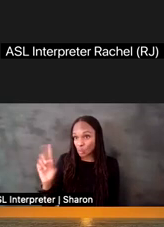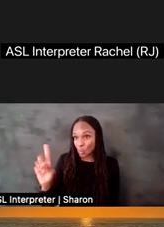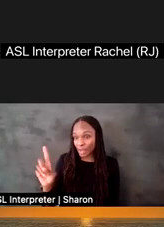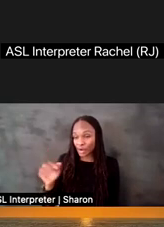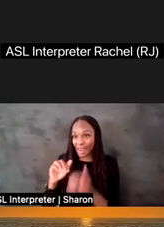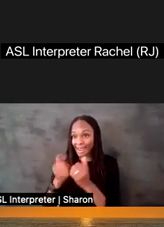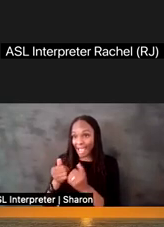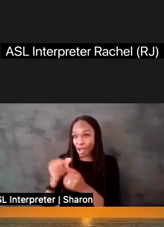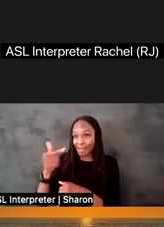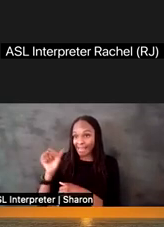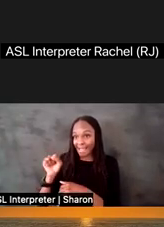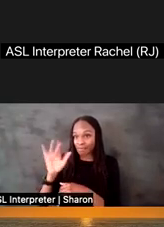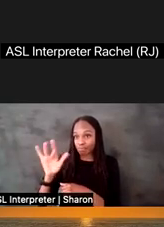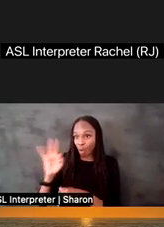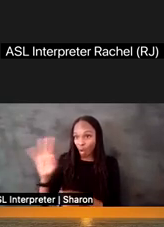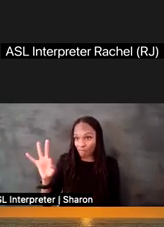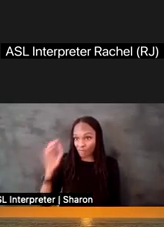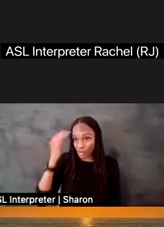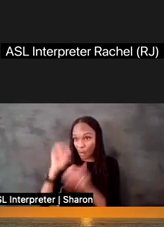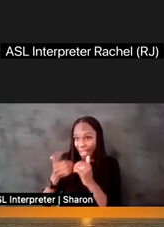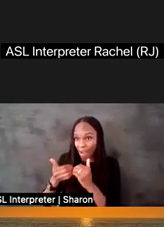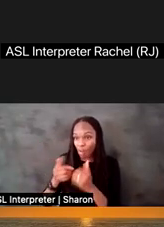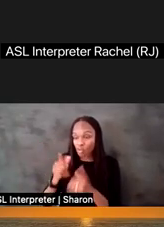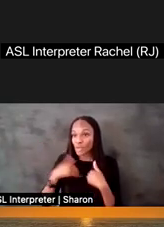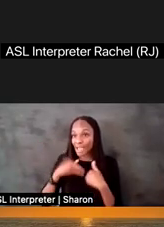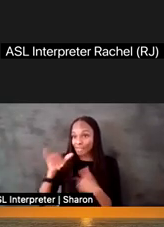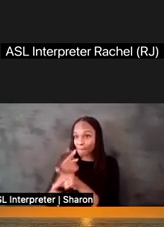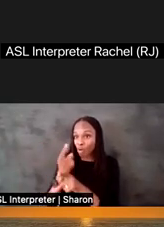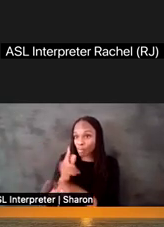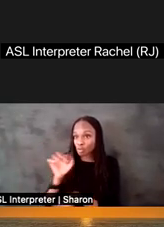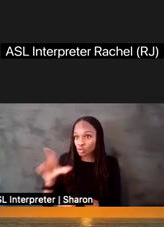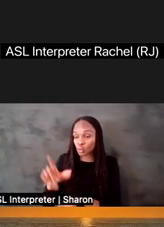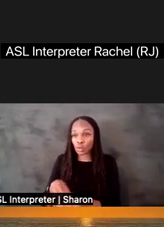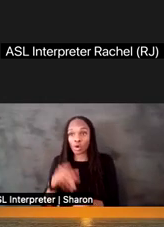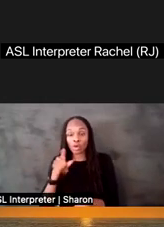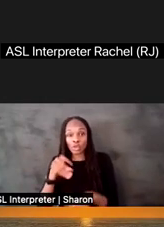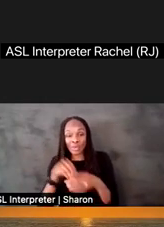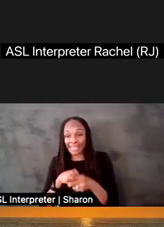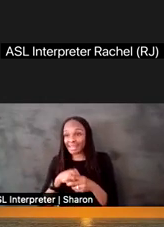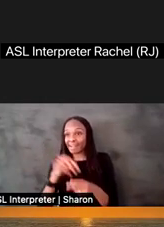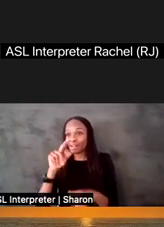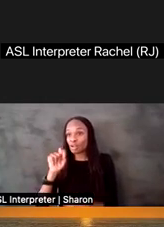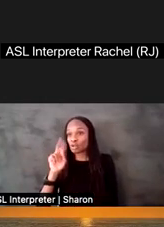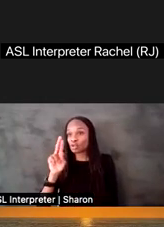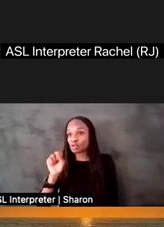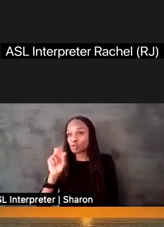gas? And do you have that proper tool? And are you in a tsunami zone? And do you know where the clear